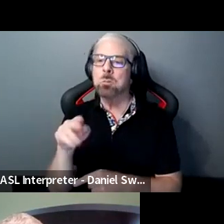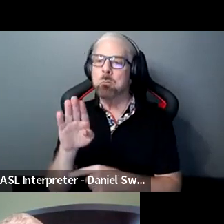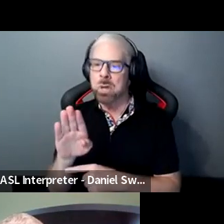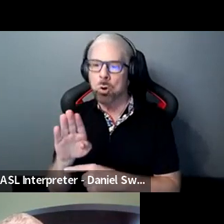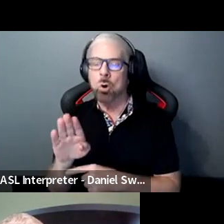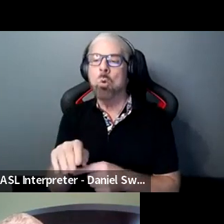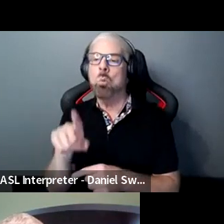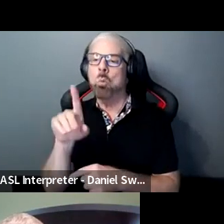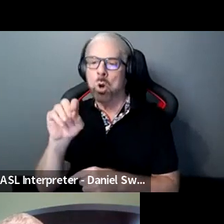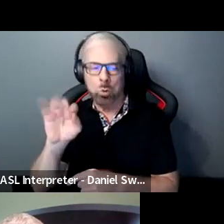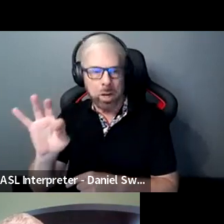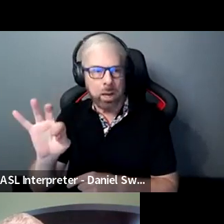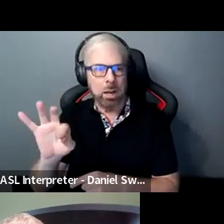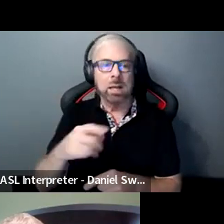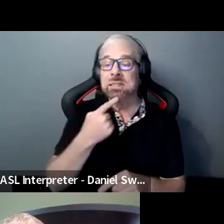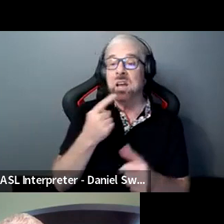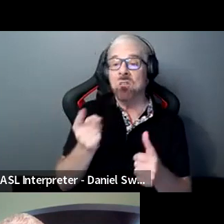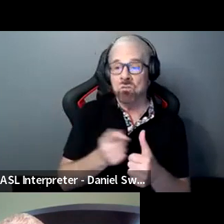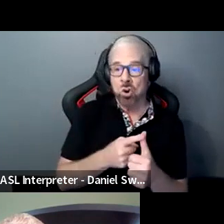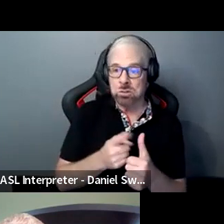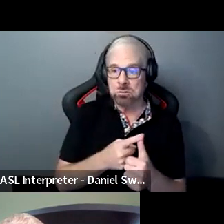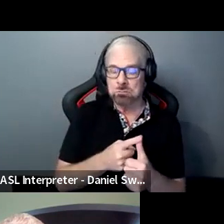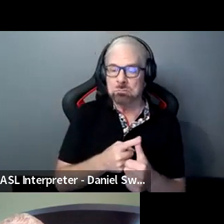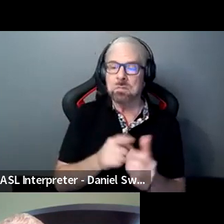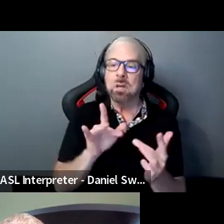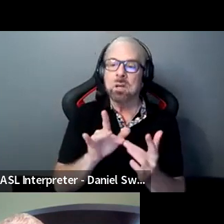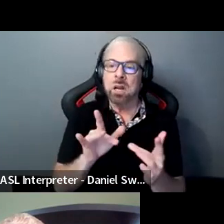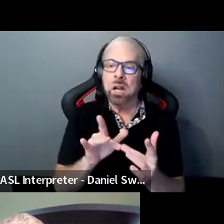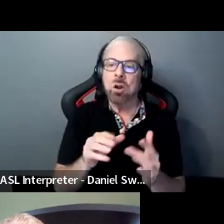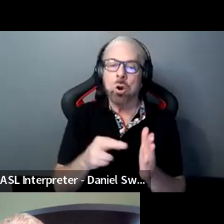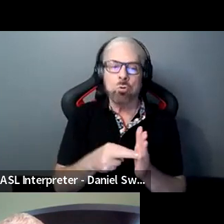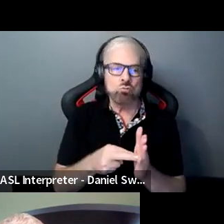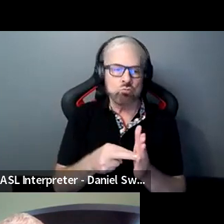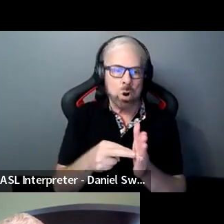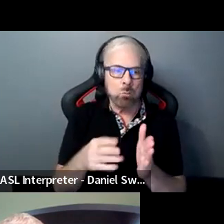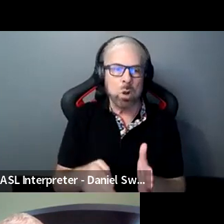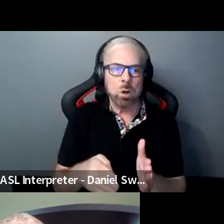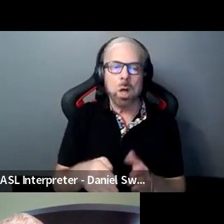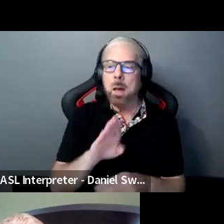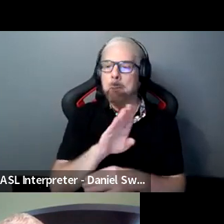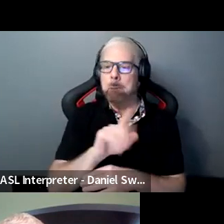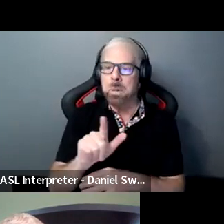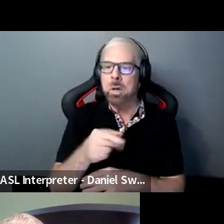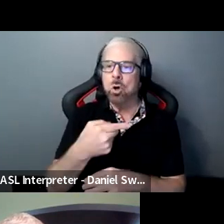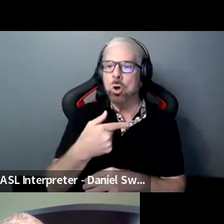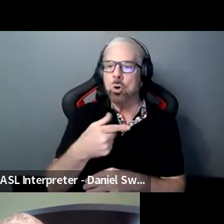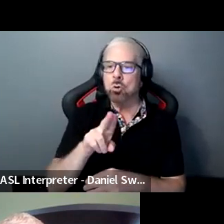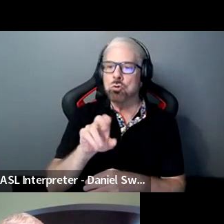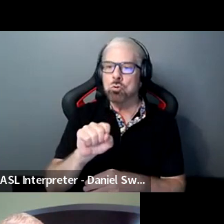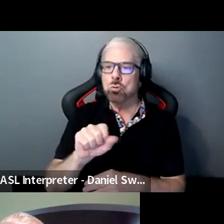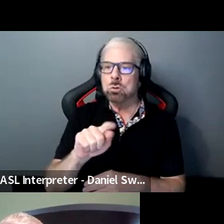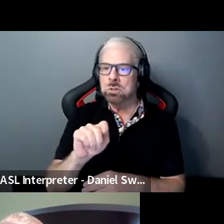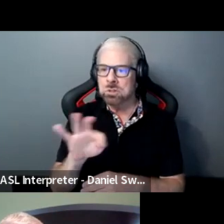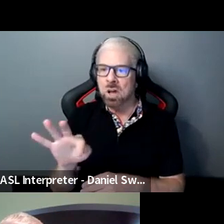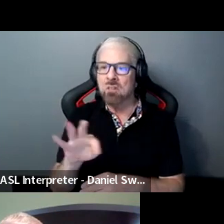Well, I would say, first and foremost, contact Representative Bill Stumpf, who's vice chair of the House